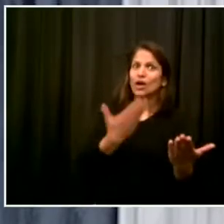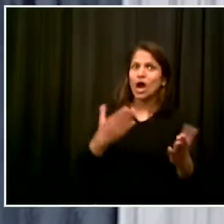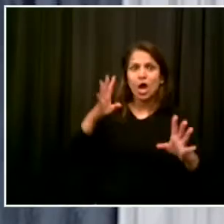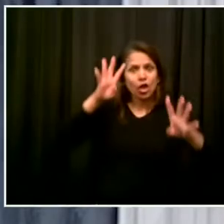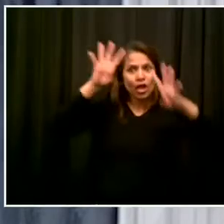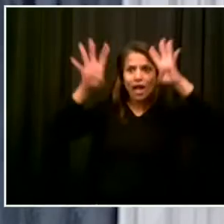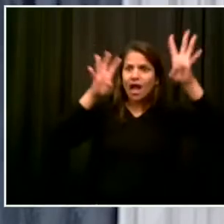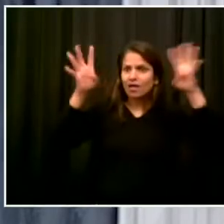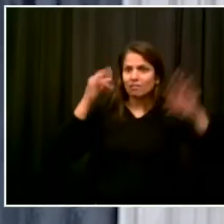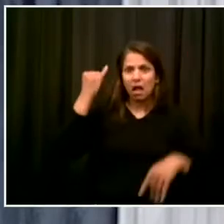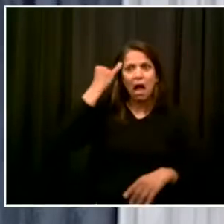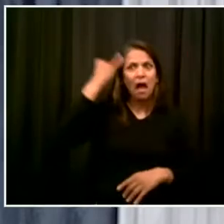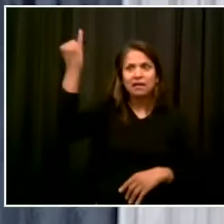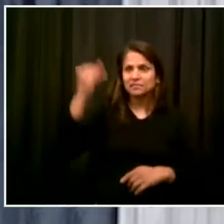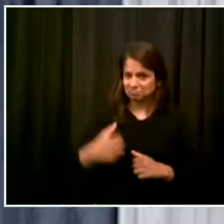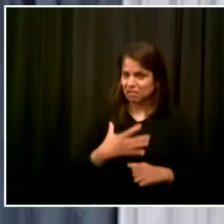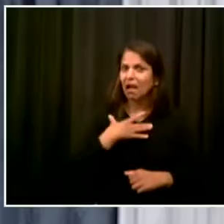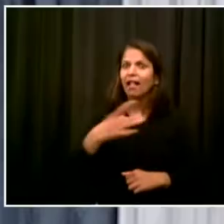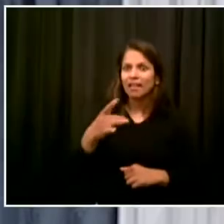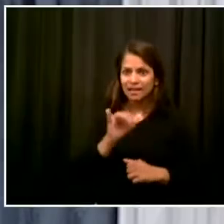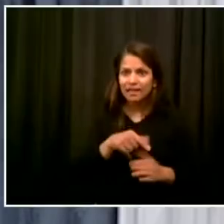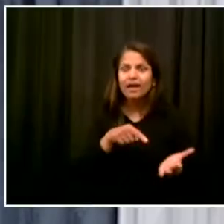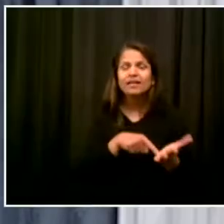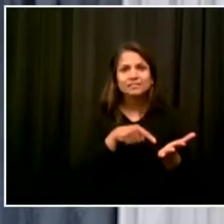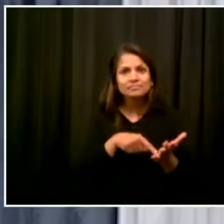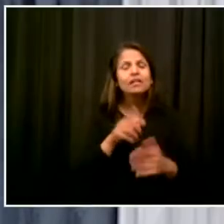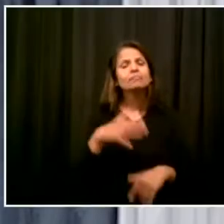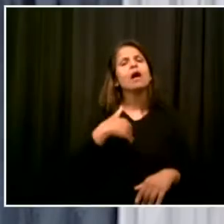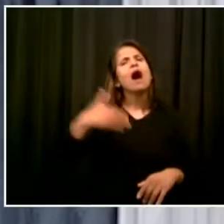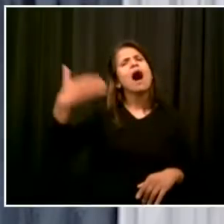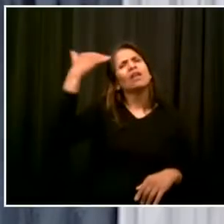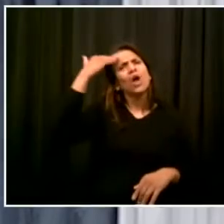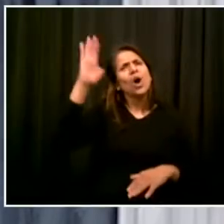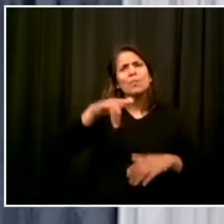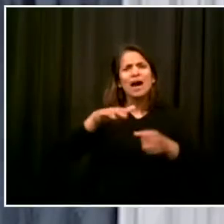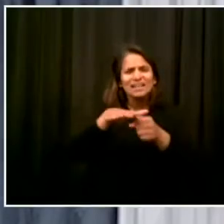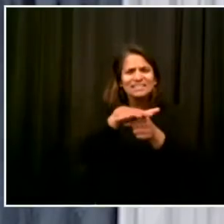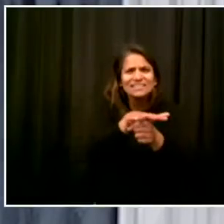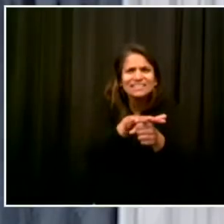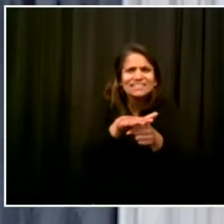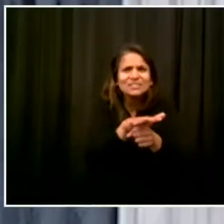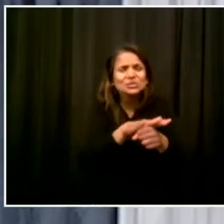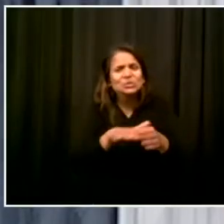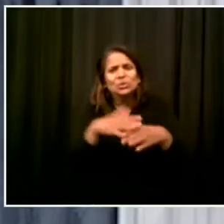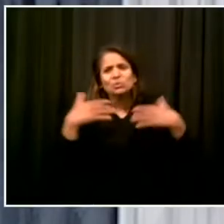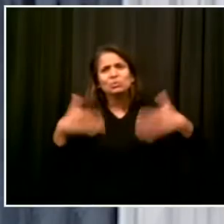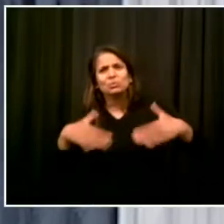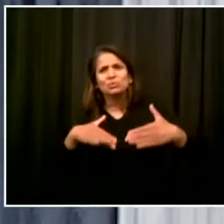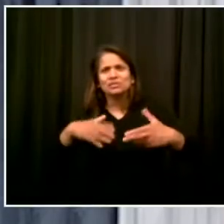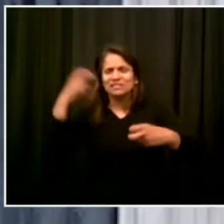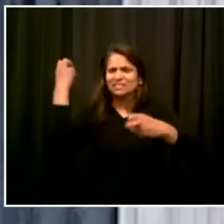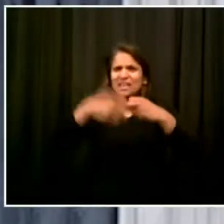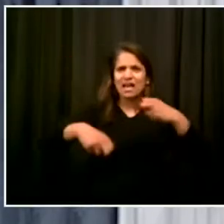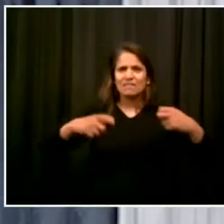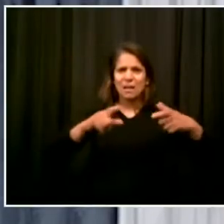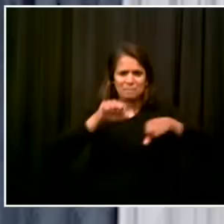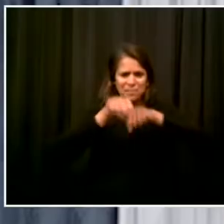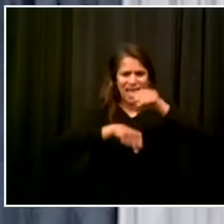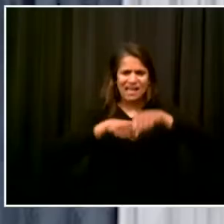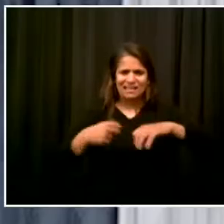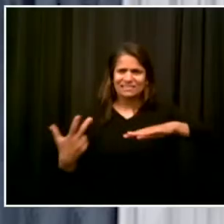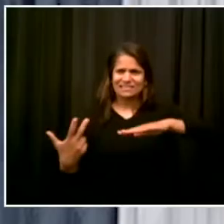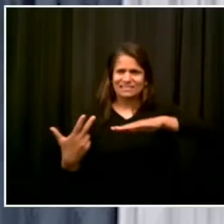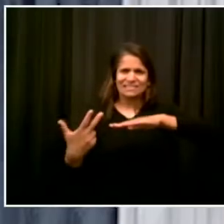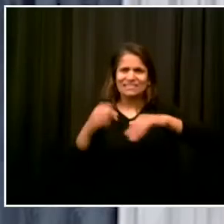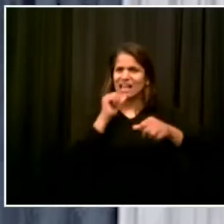separate space. As you know, we've been looking at that. And one challenge we have with both those bridges is they're very old bridges, the lanes are